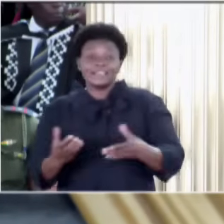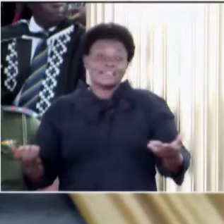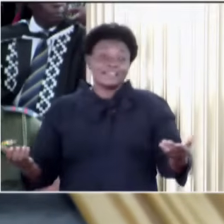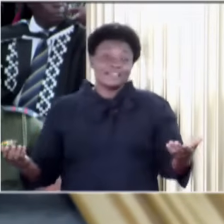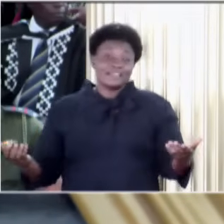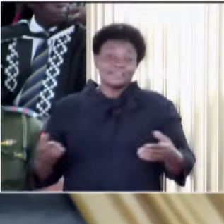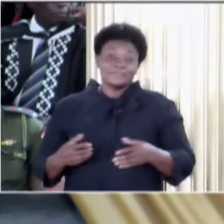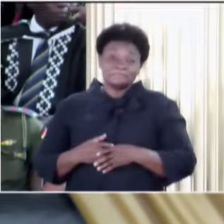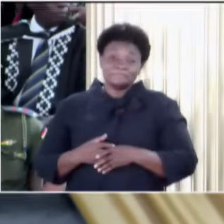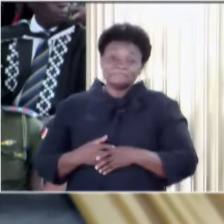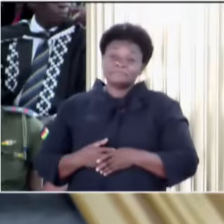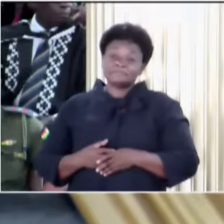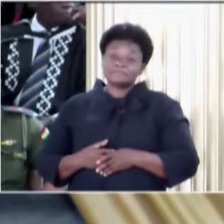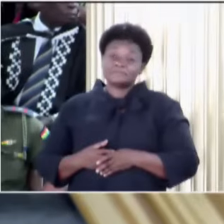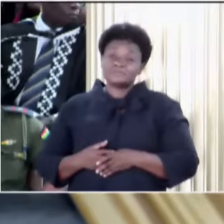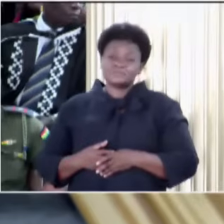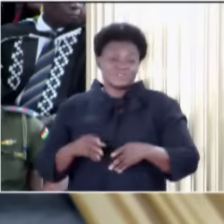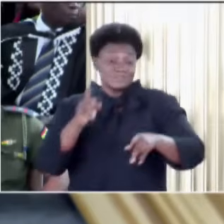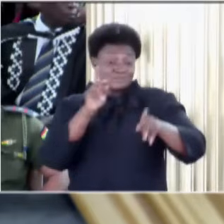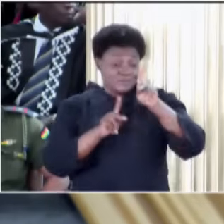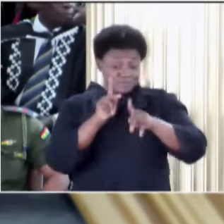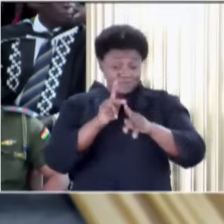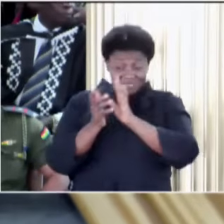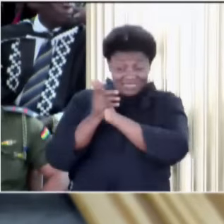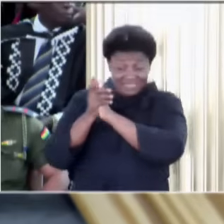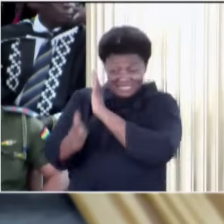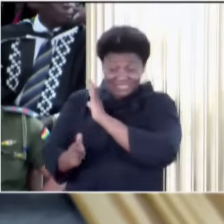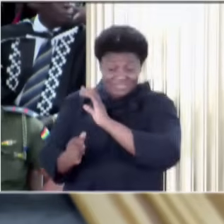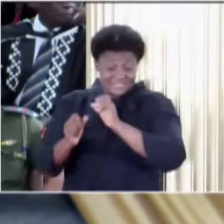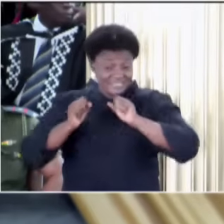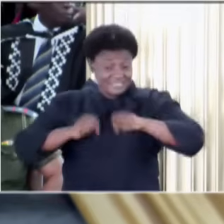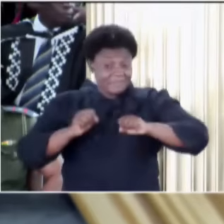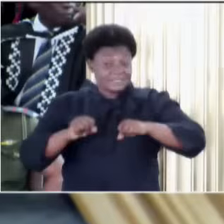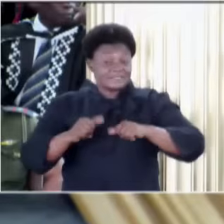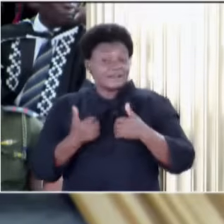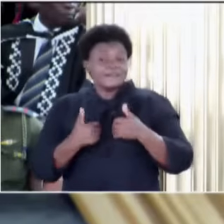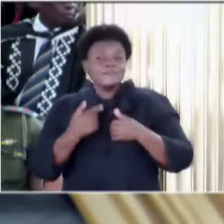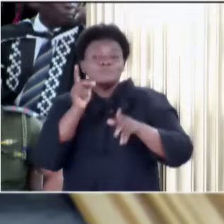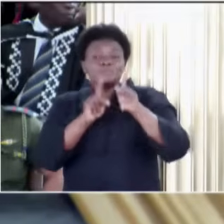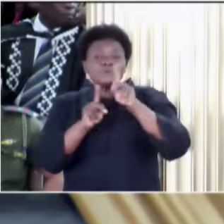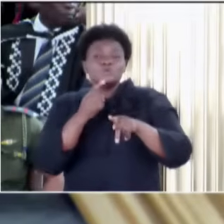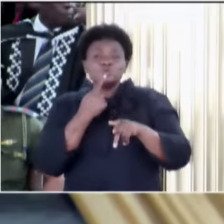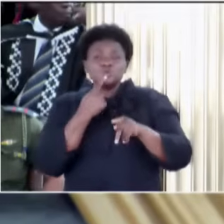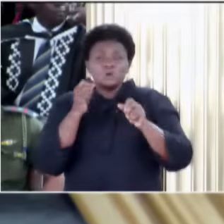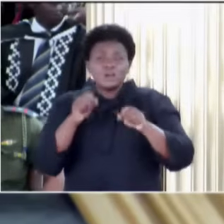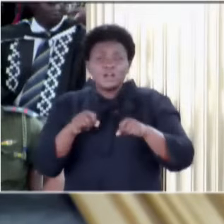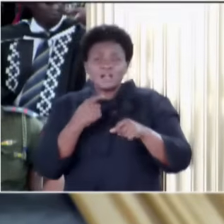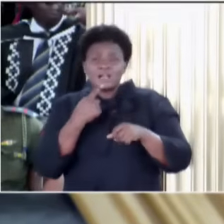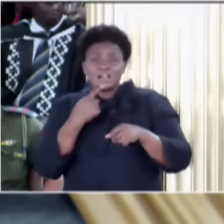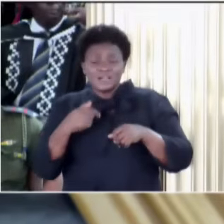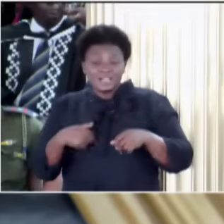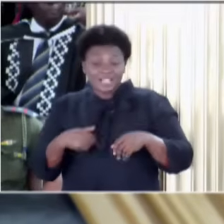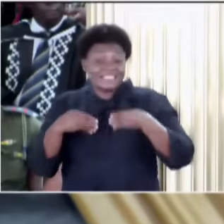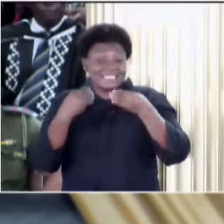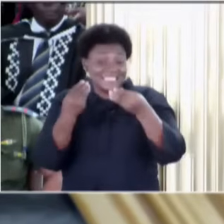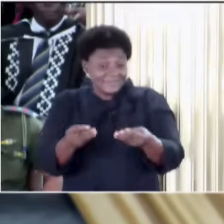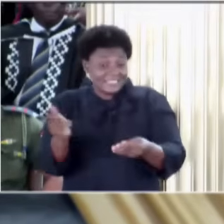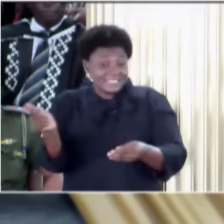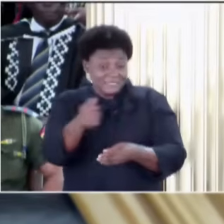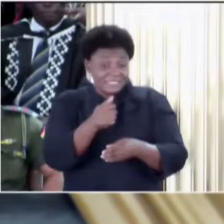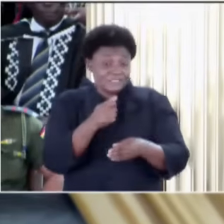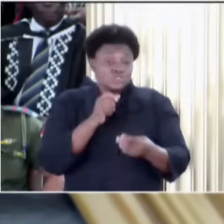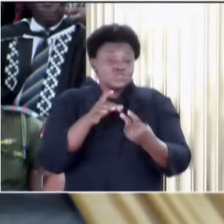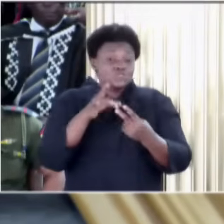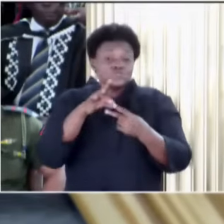you. People with skill, people with capacity, people who could have given of themselves but chose not